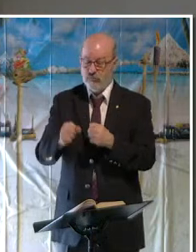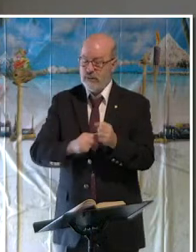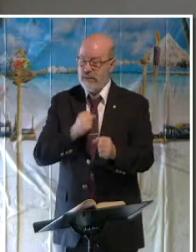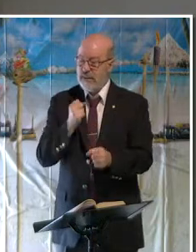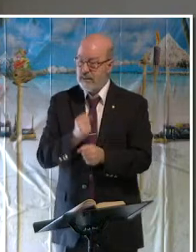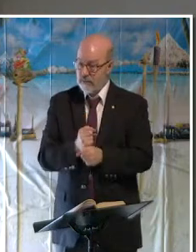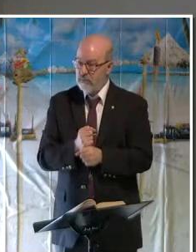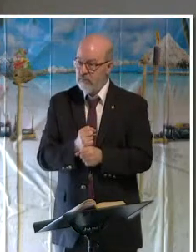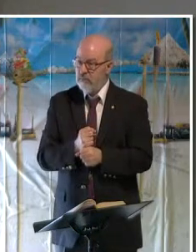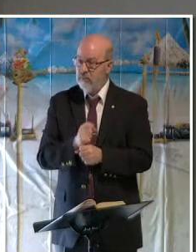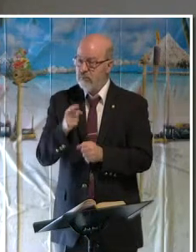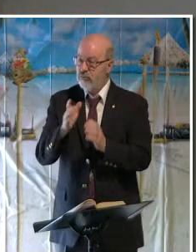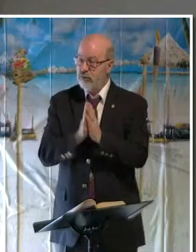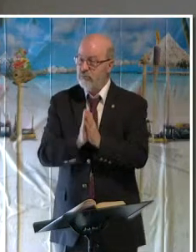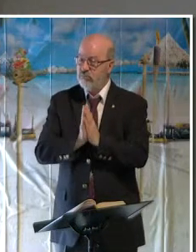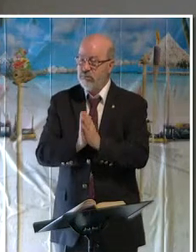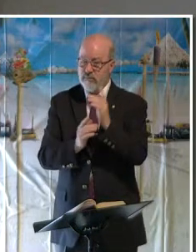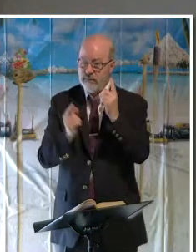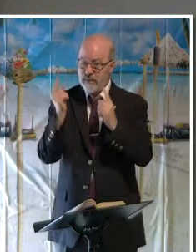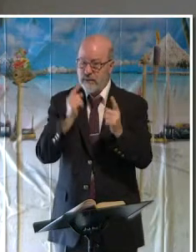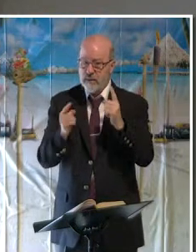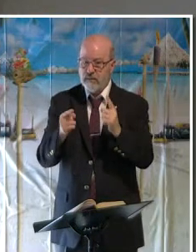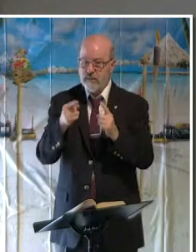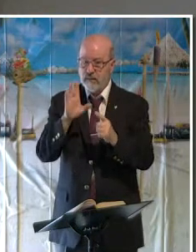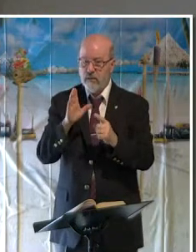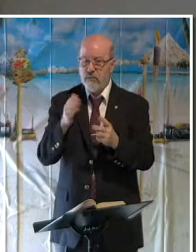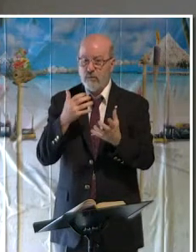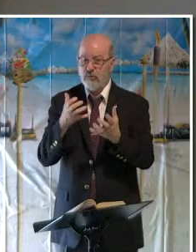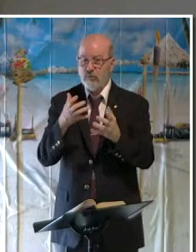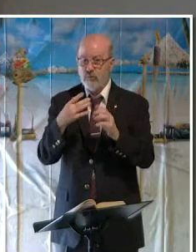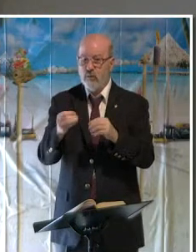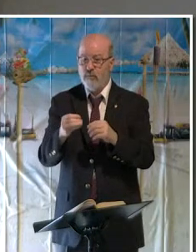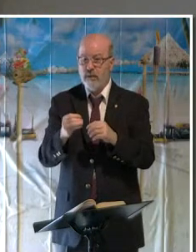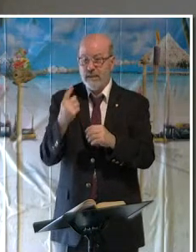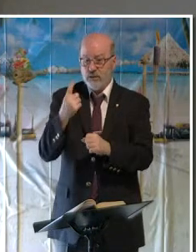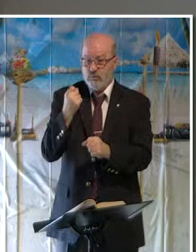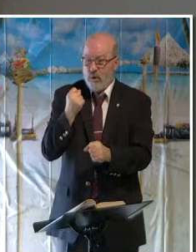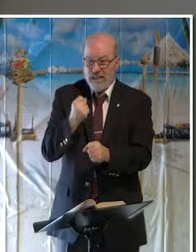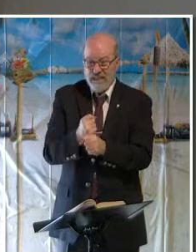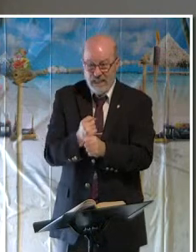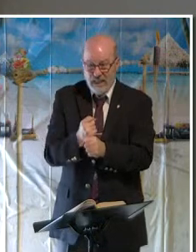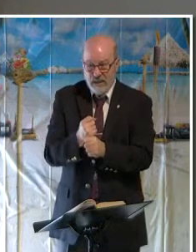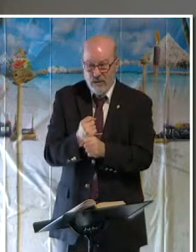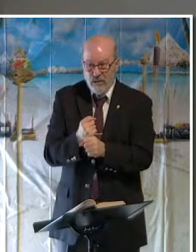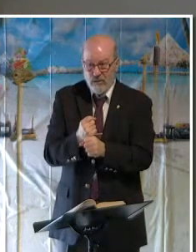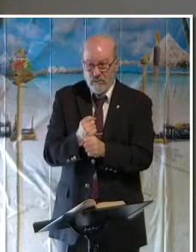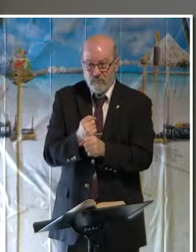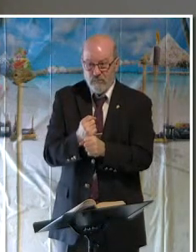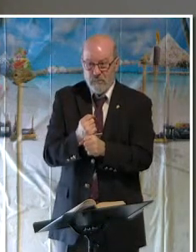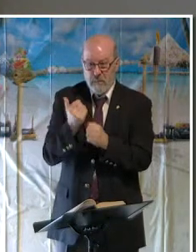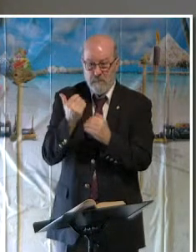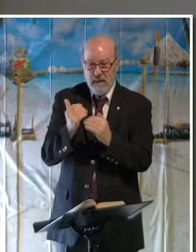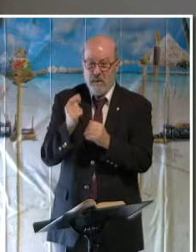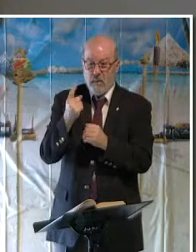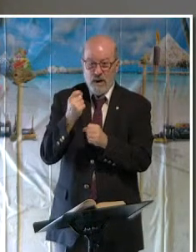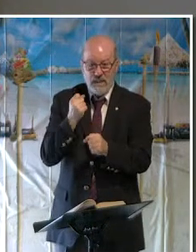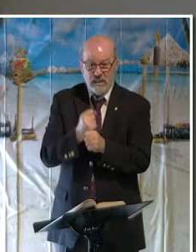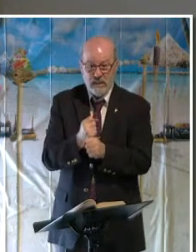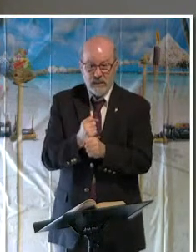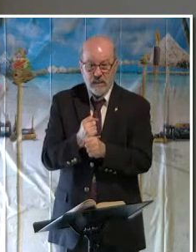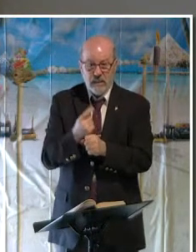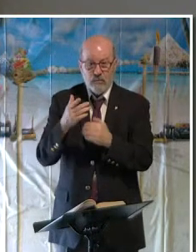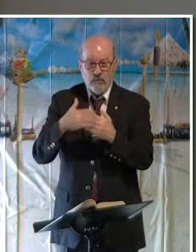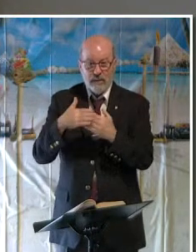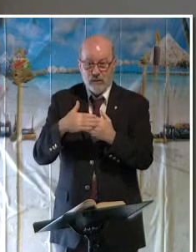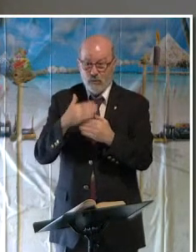years, you ought to prayerfully consider if God wouldn't have you go for at least 1 year to Bible college. And here's one right